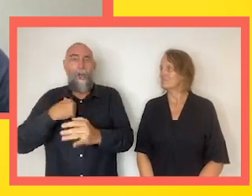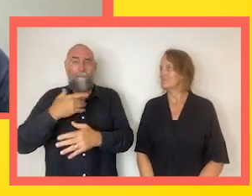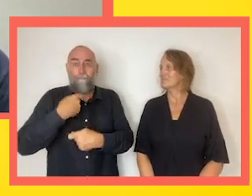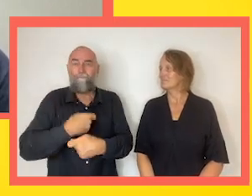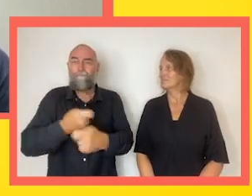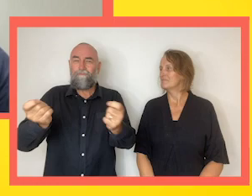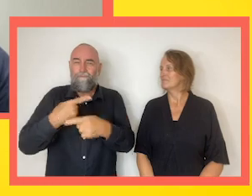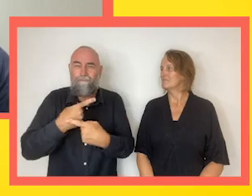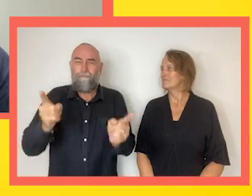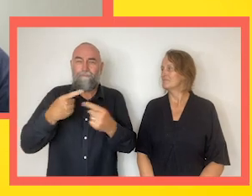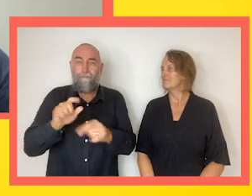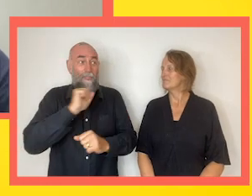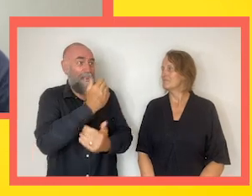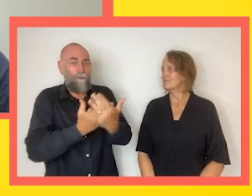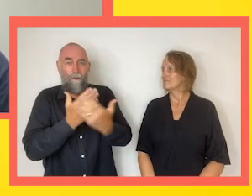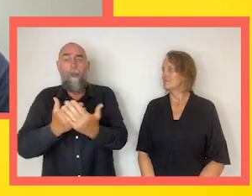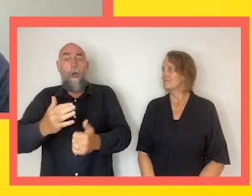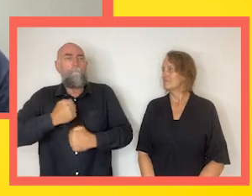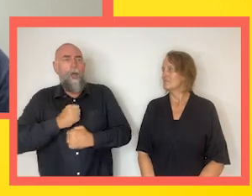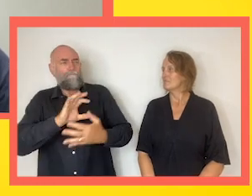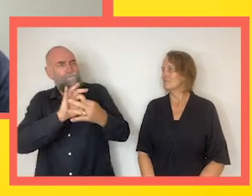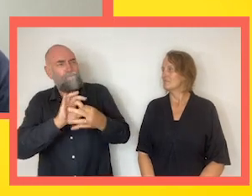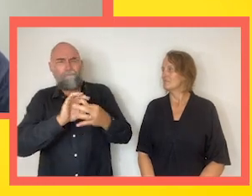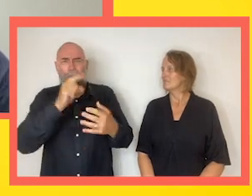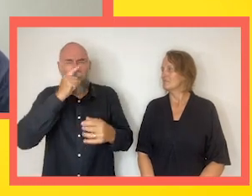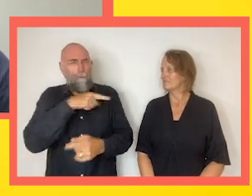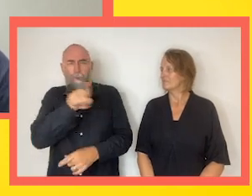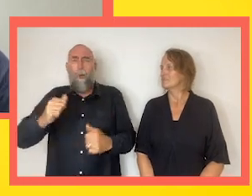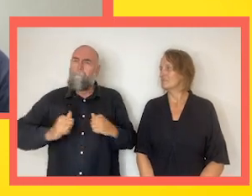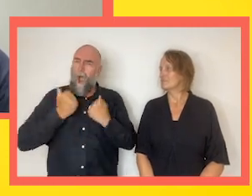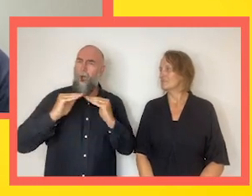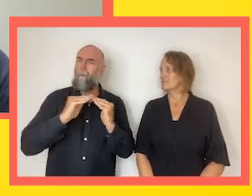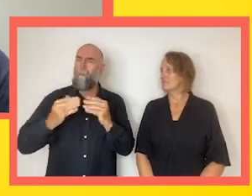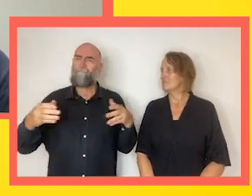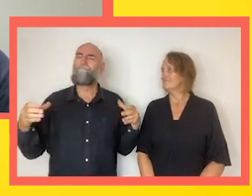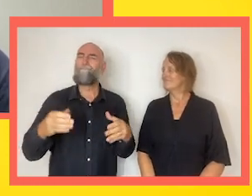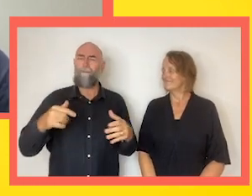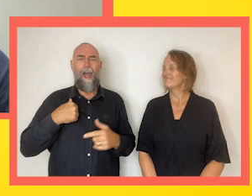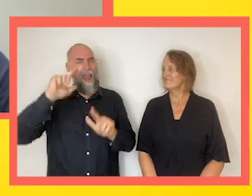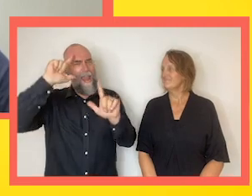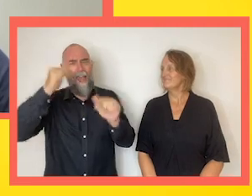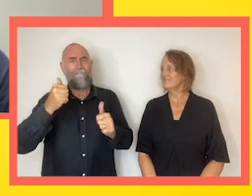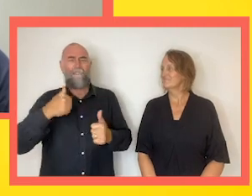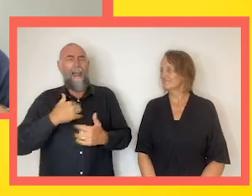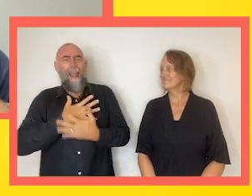watch my comrades, my peers, and my community go out and do that thing that we all love to see them